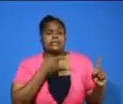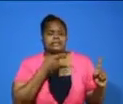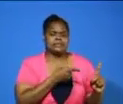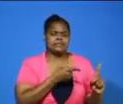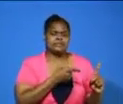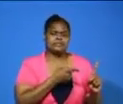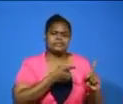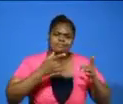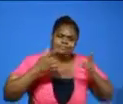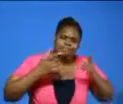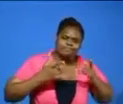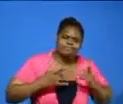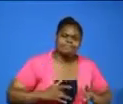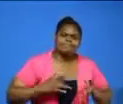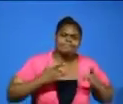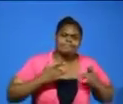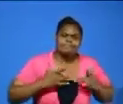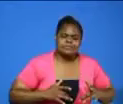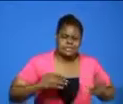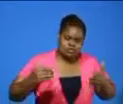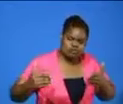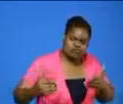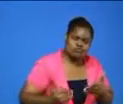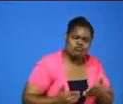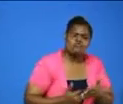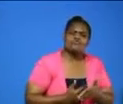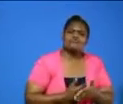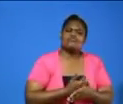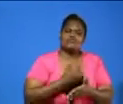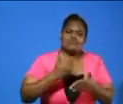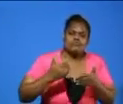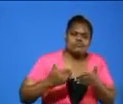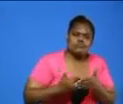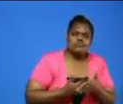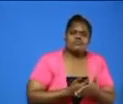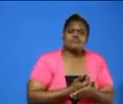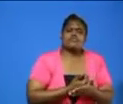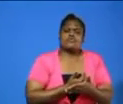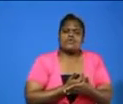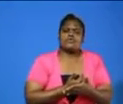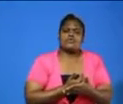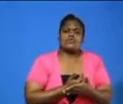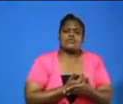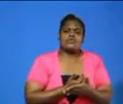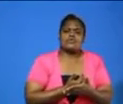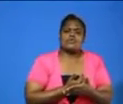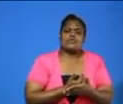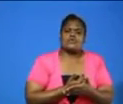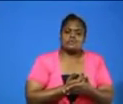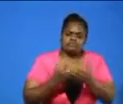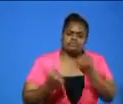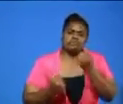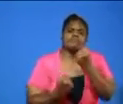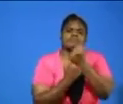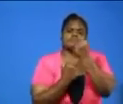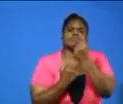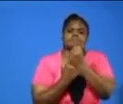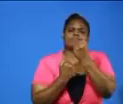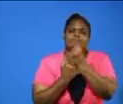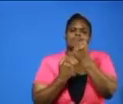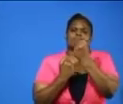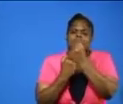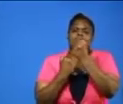desperately needed renewed assurance of God's covenantal victory.